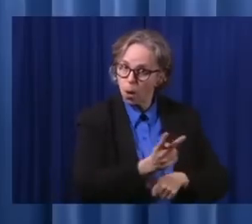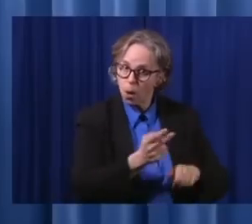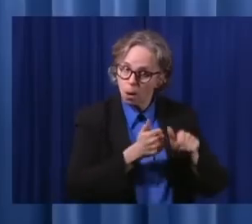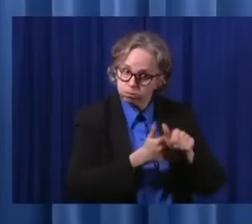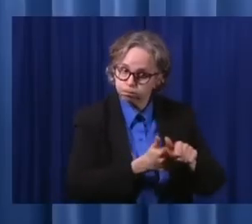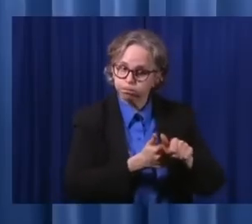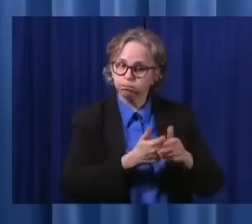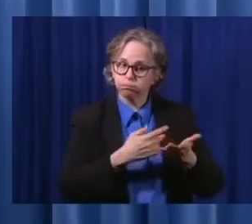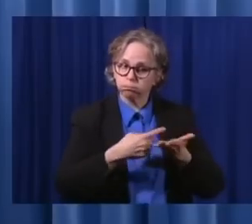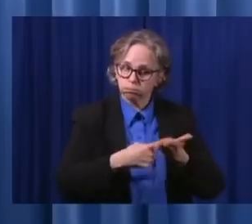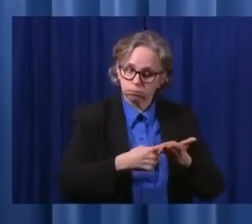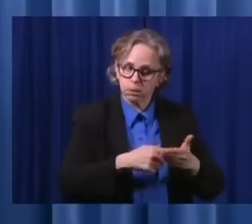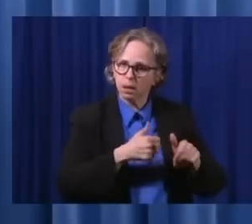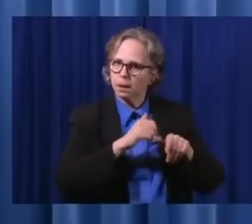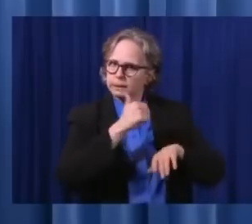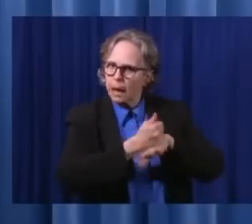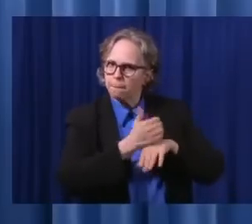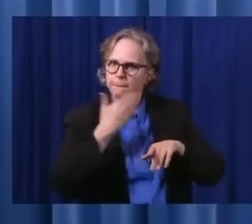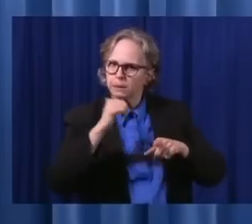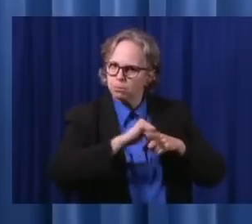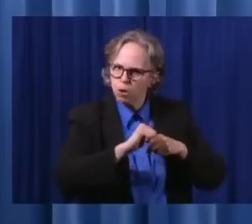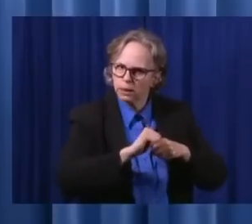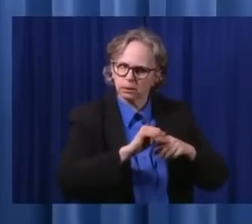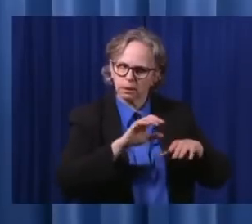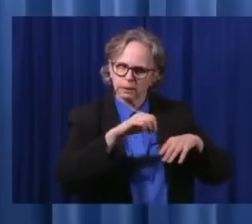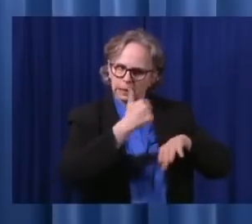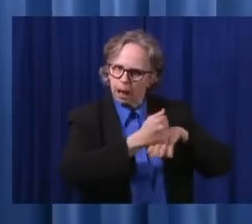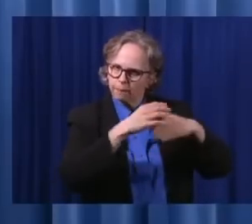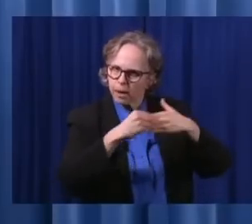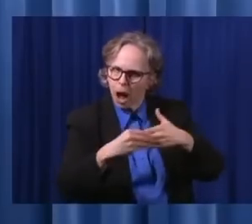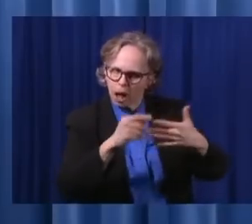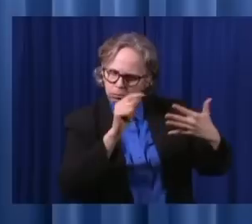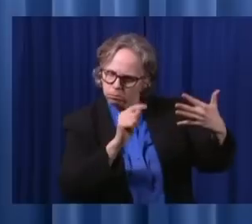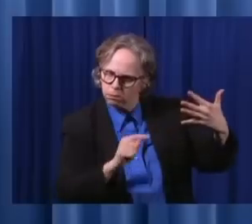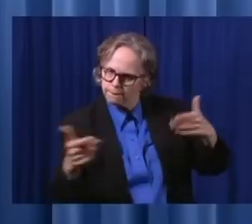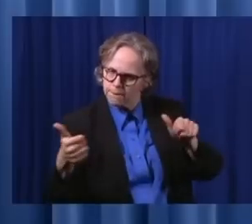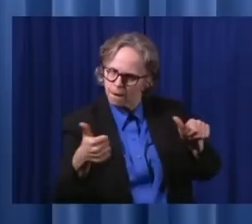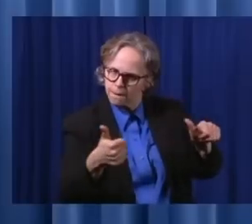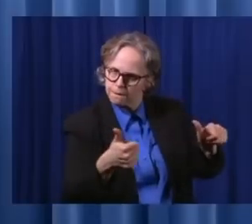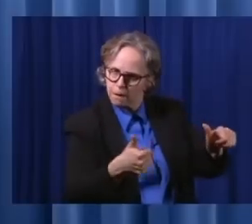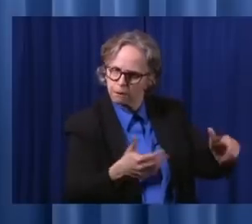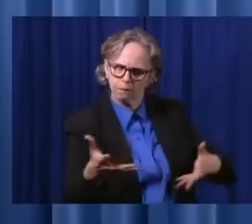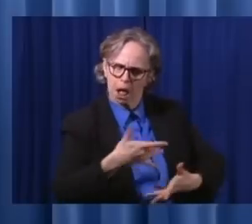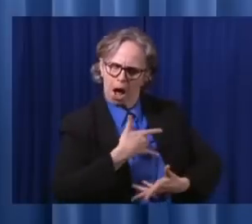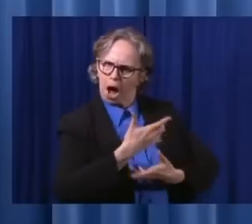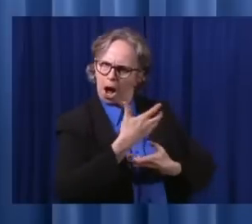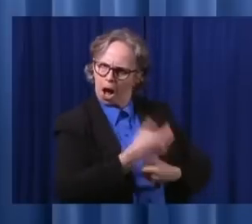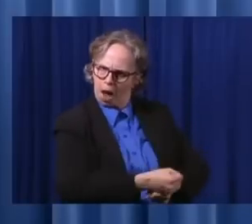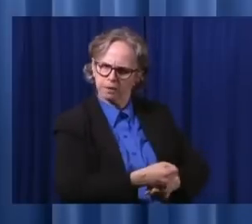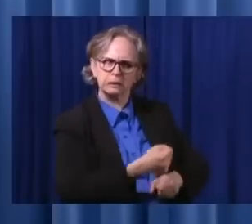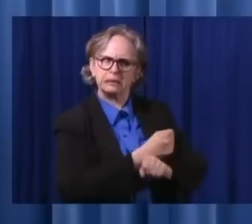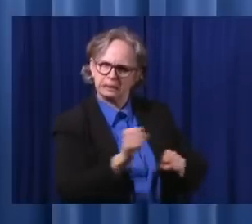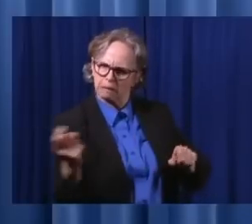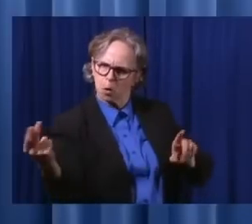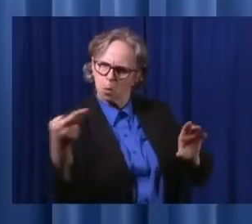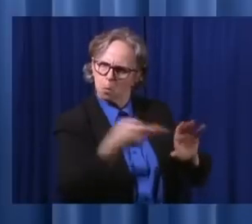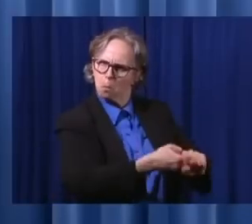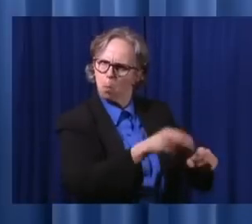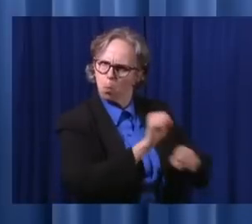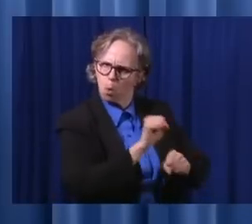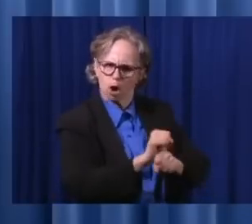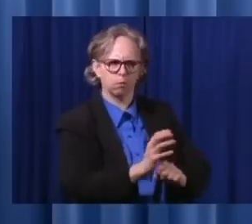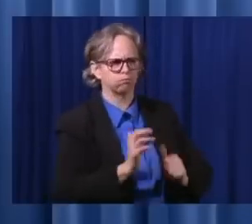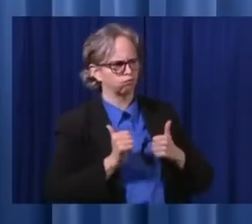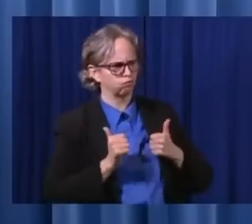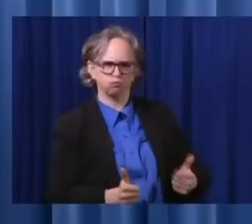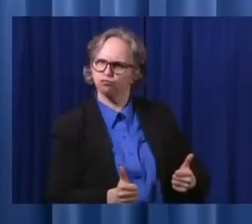were laid out by the health department and by people in their industry, we think people are as safe as we can make those